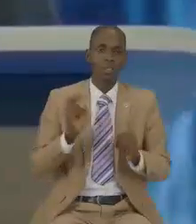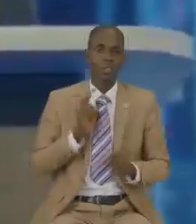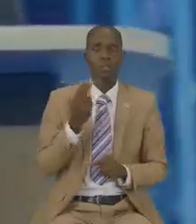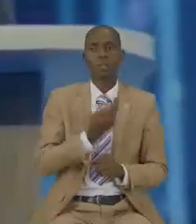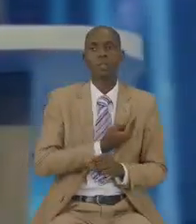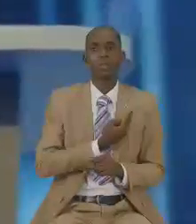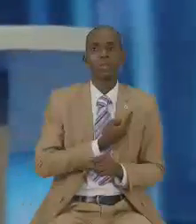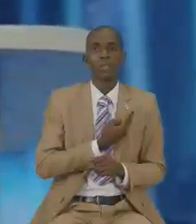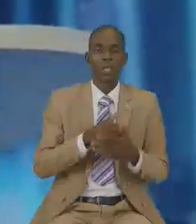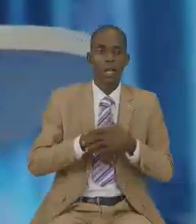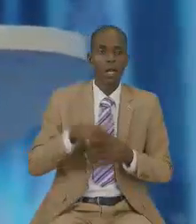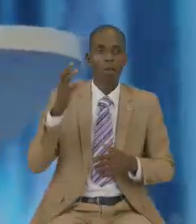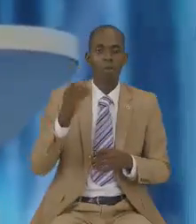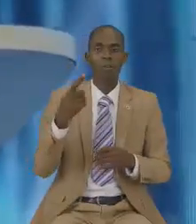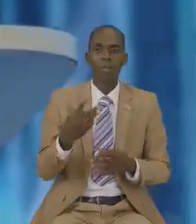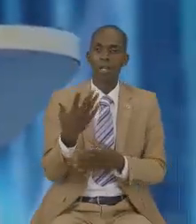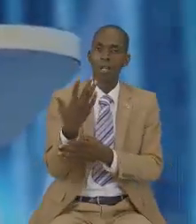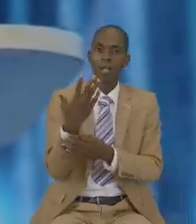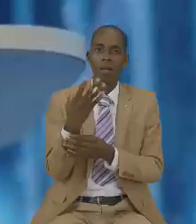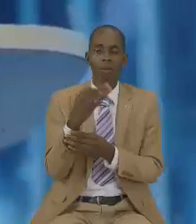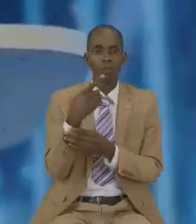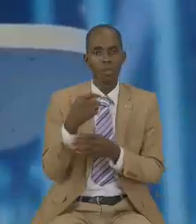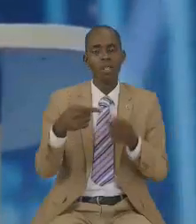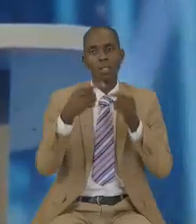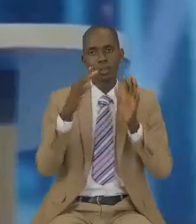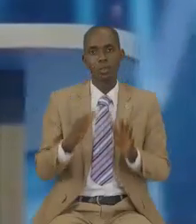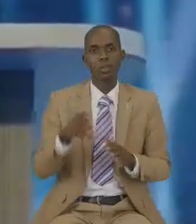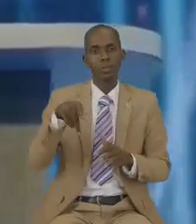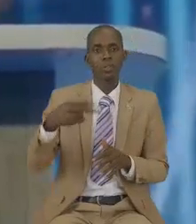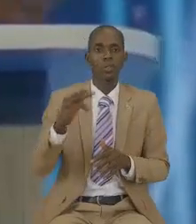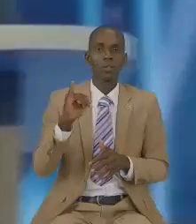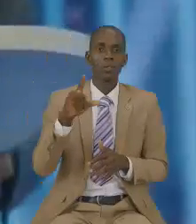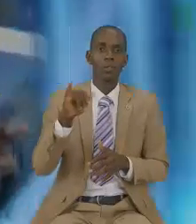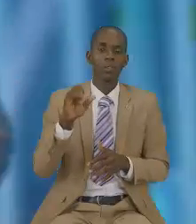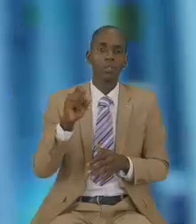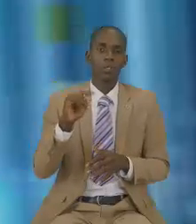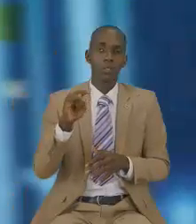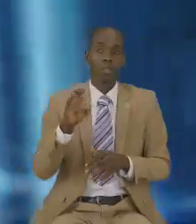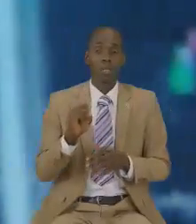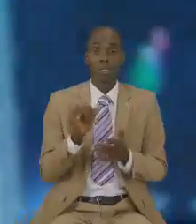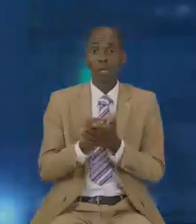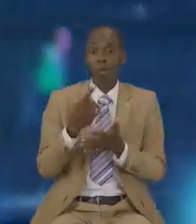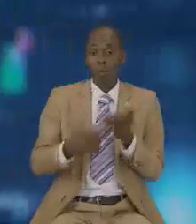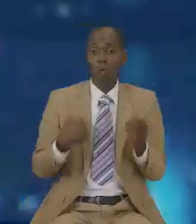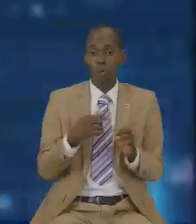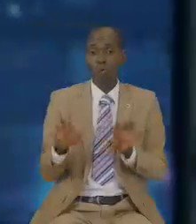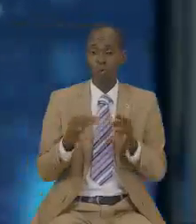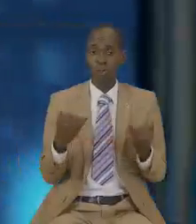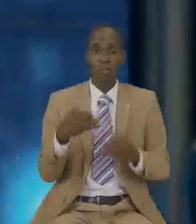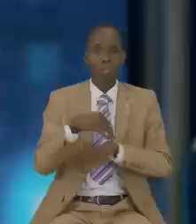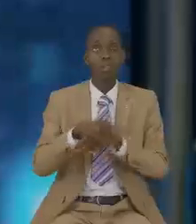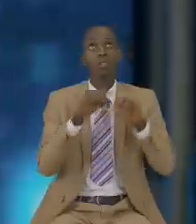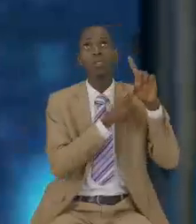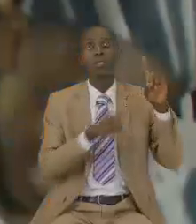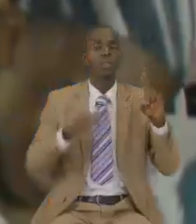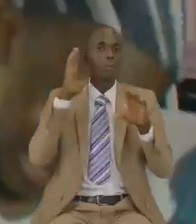us out of the hand of the Philistines. That's exactly what we are doing tonight. The Lord will set